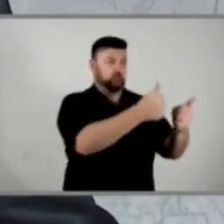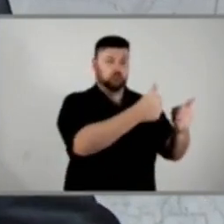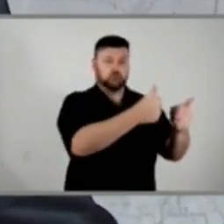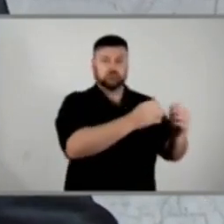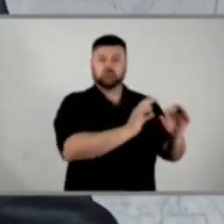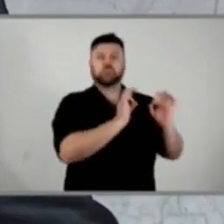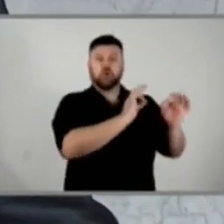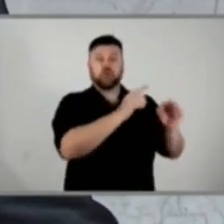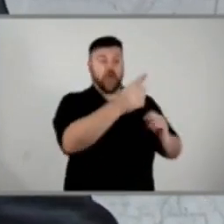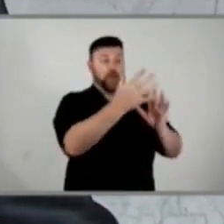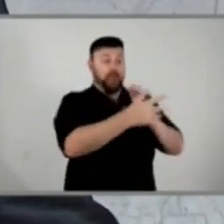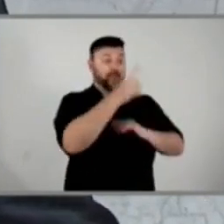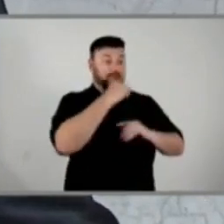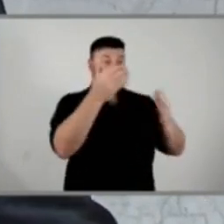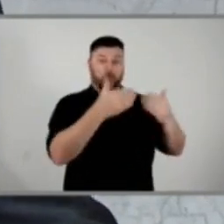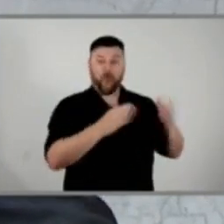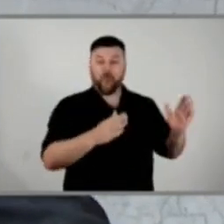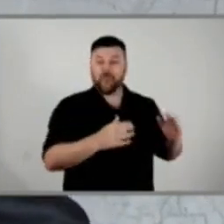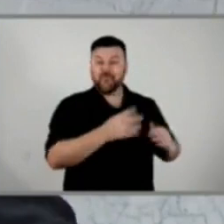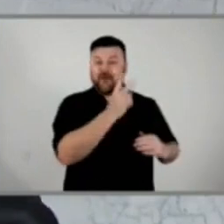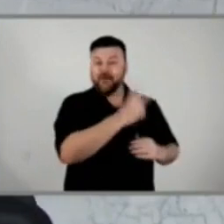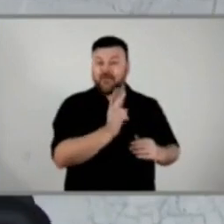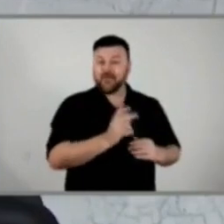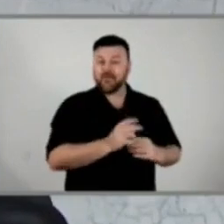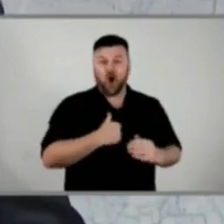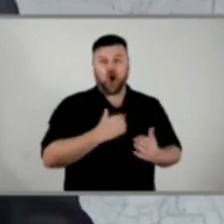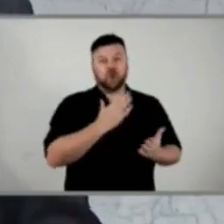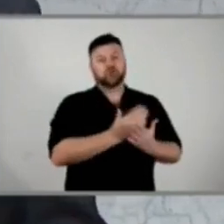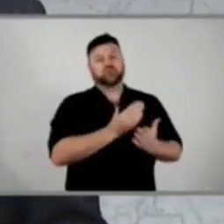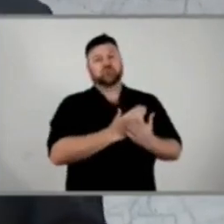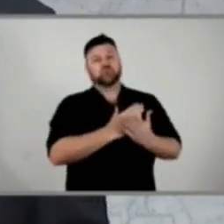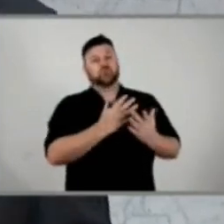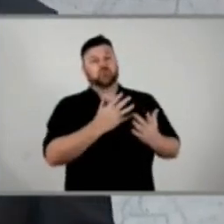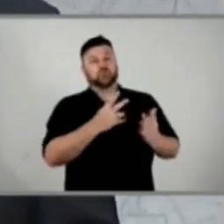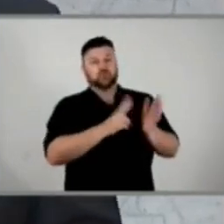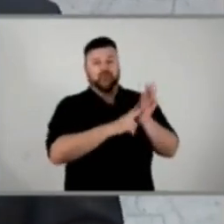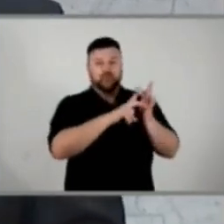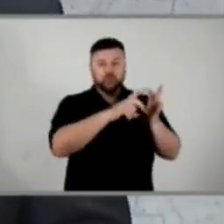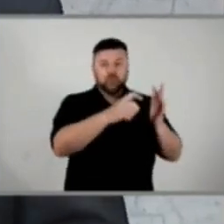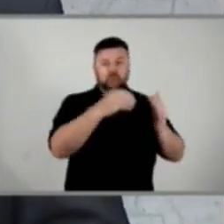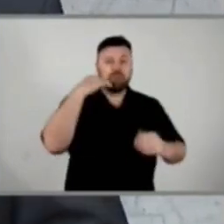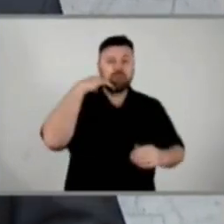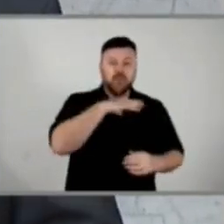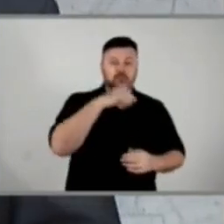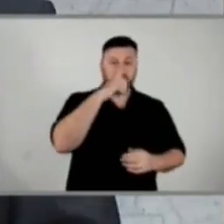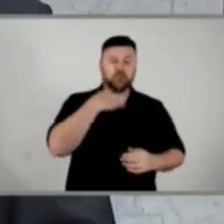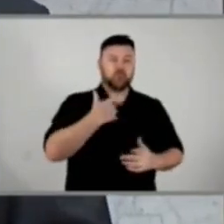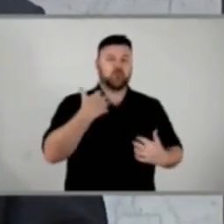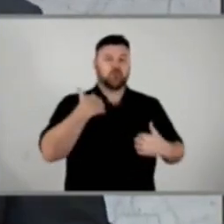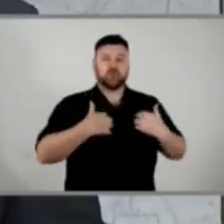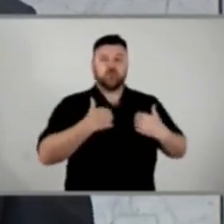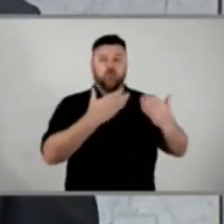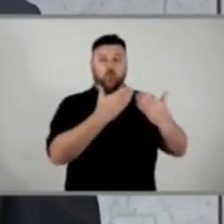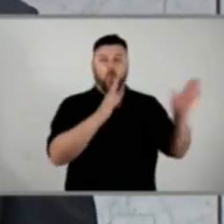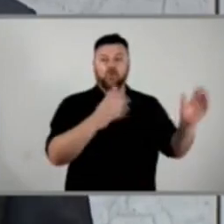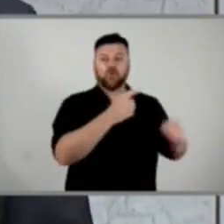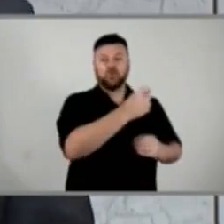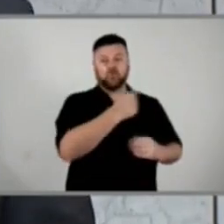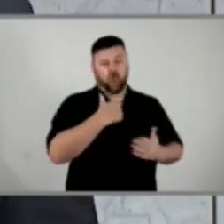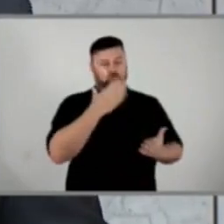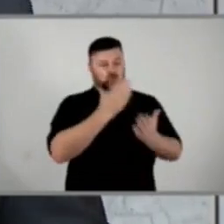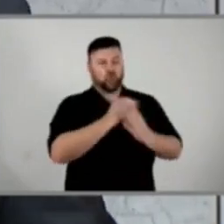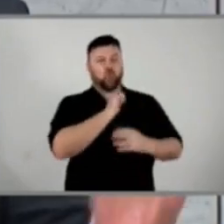up again. And I'm sure all Victorians, and particularly those in Melbourne, would like to see that occur. And I understand the Premier will make some further announcements this weekend. That's